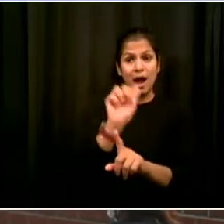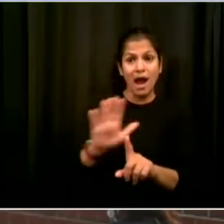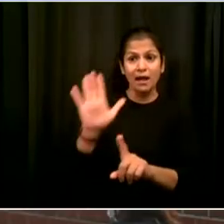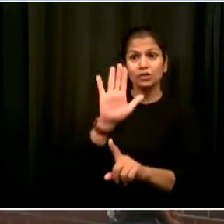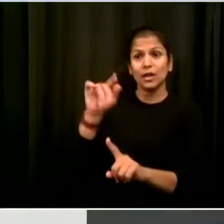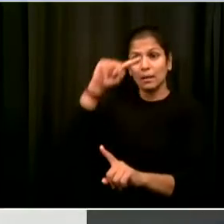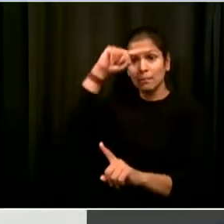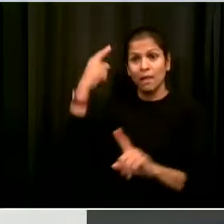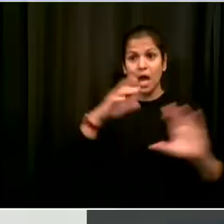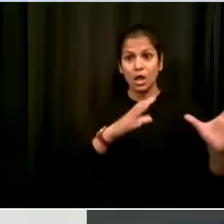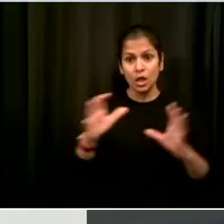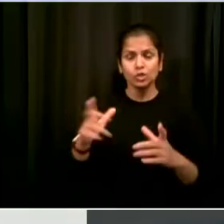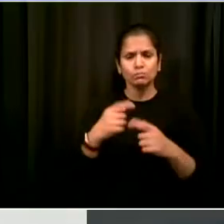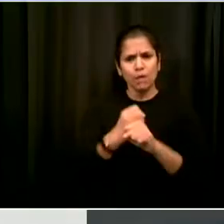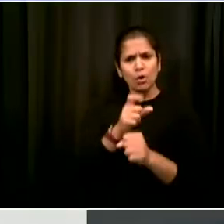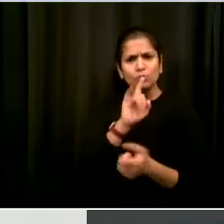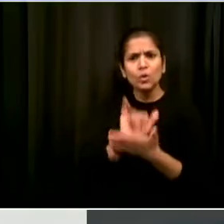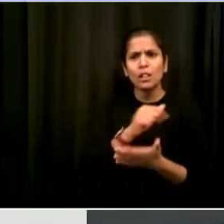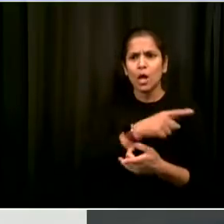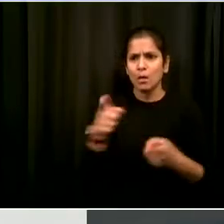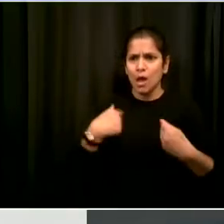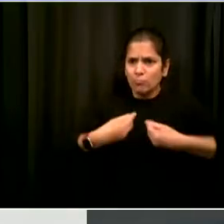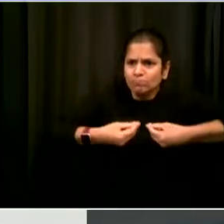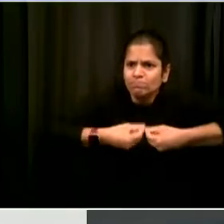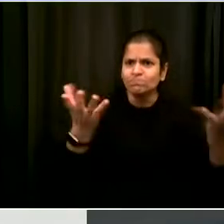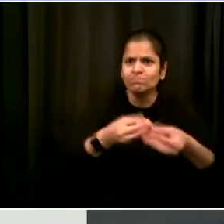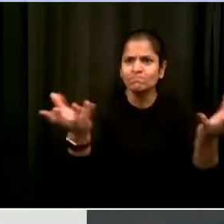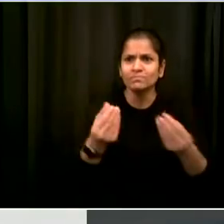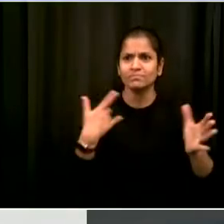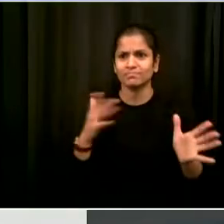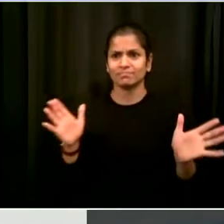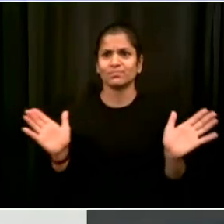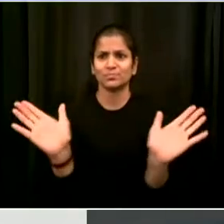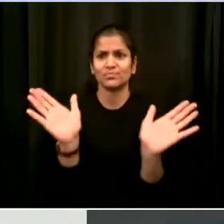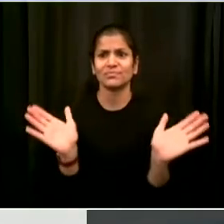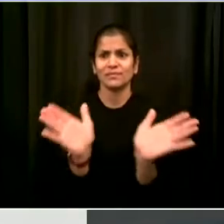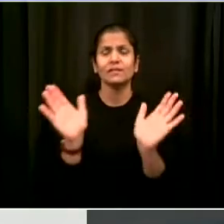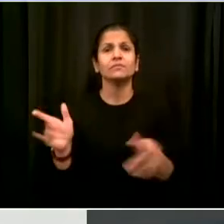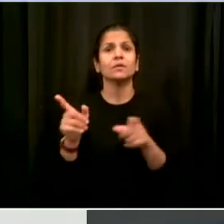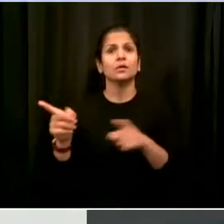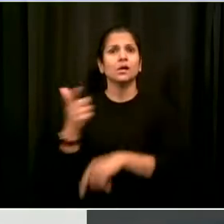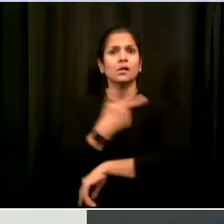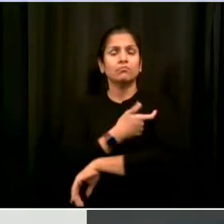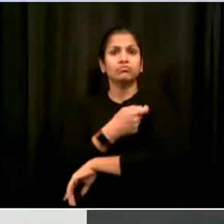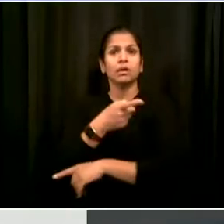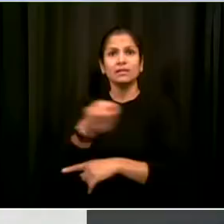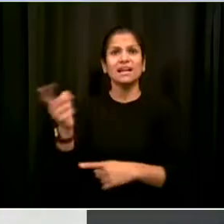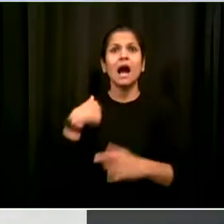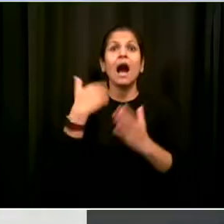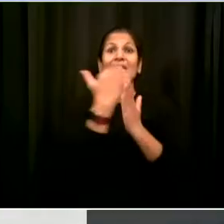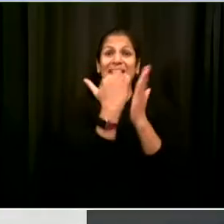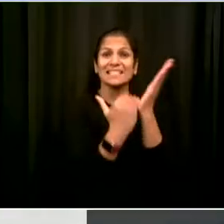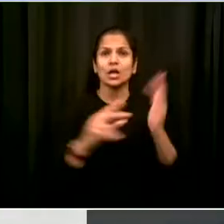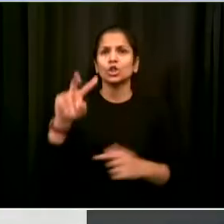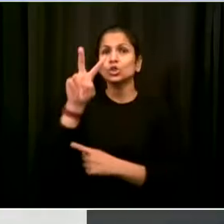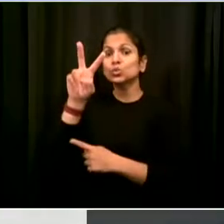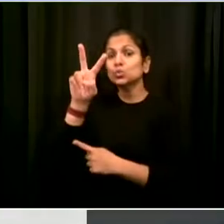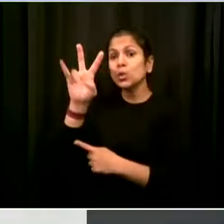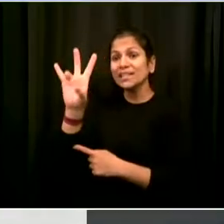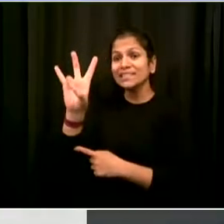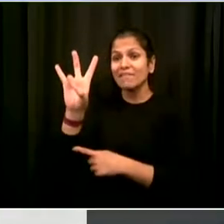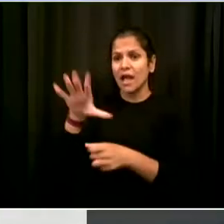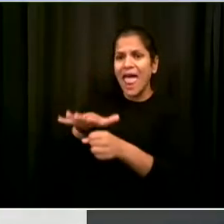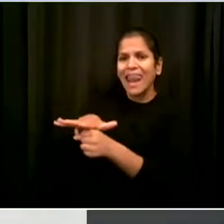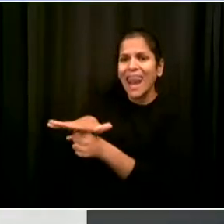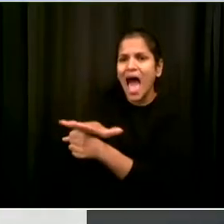the 27 neighborhoods of this city that bore the brunt of this crisis. Black communities, Latino communities, Asian communities that went through